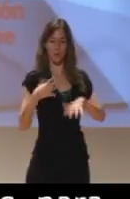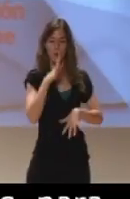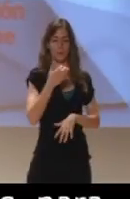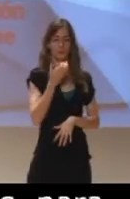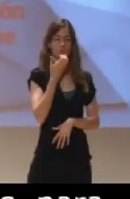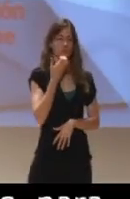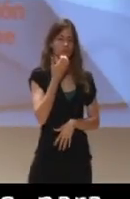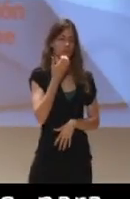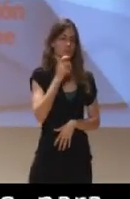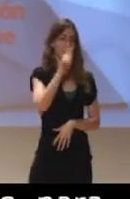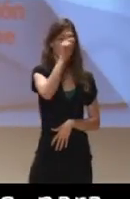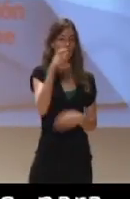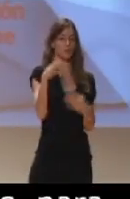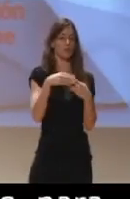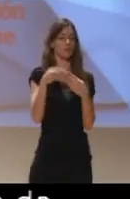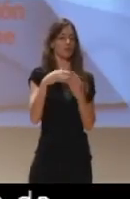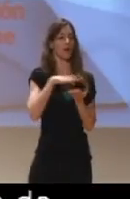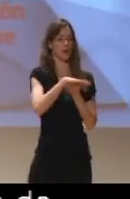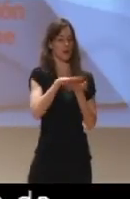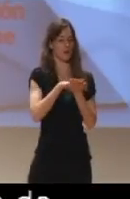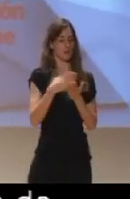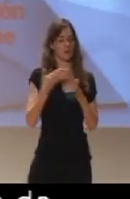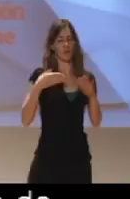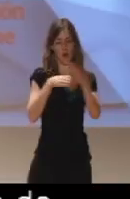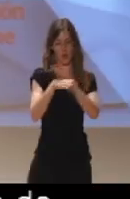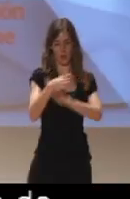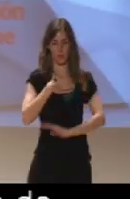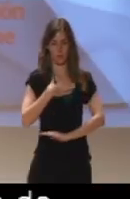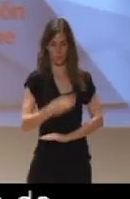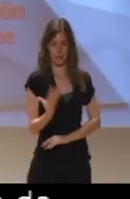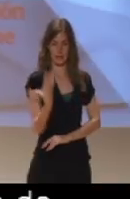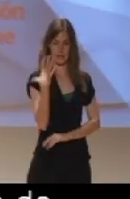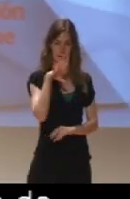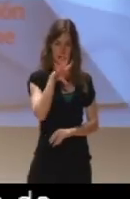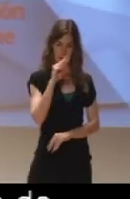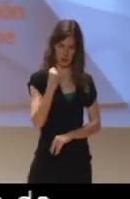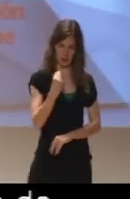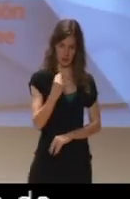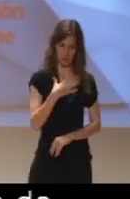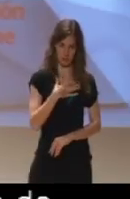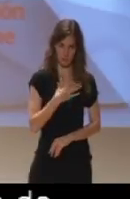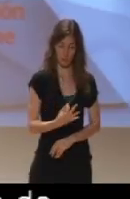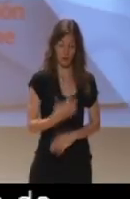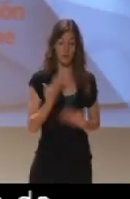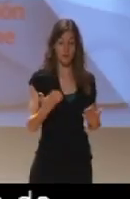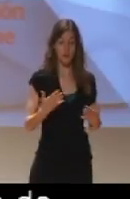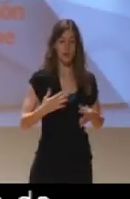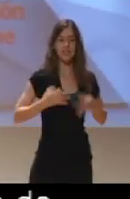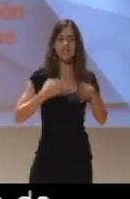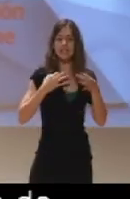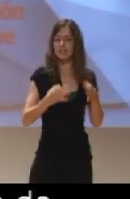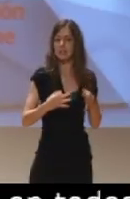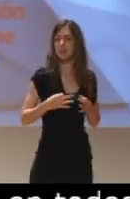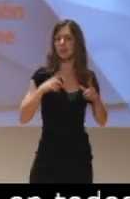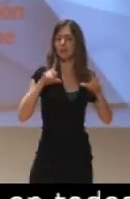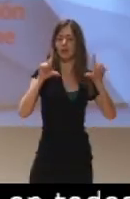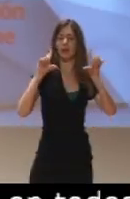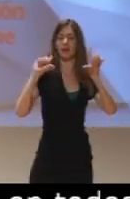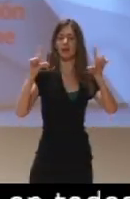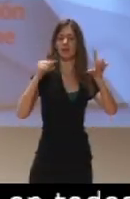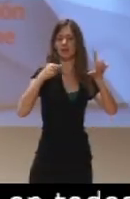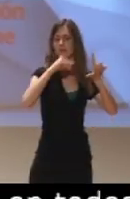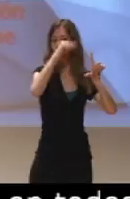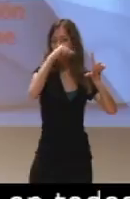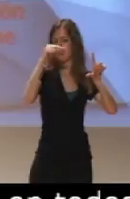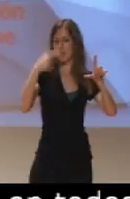below the screen, on the lower part of the screen, just like our sign language interpreters do. But this